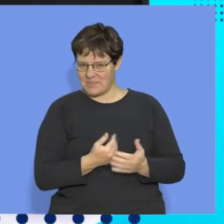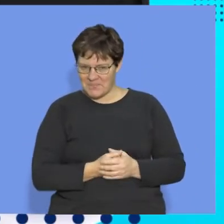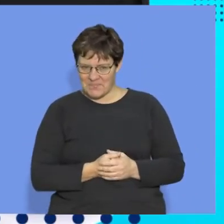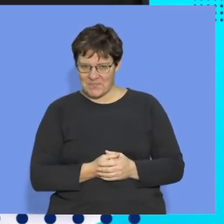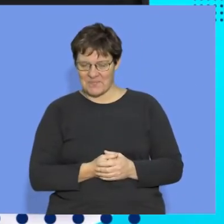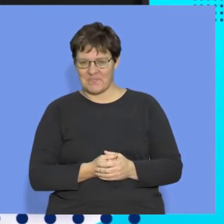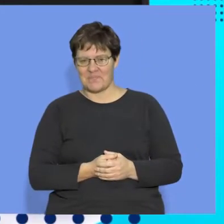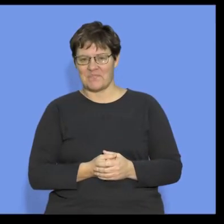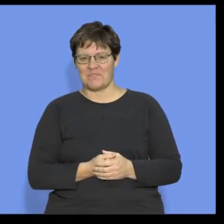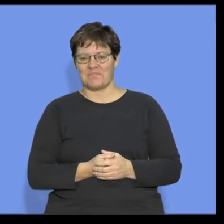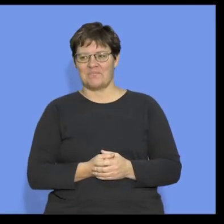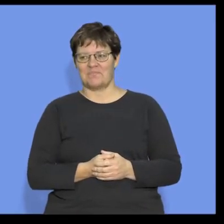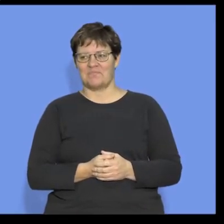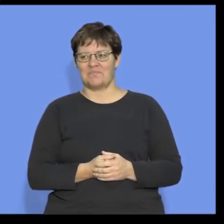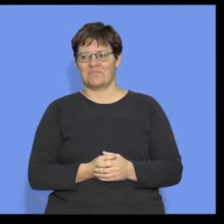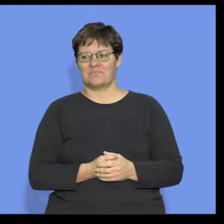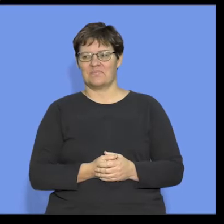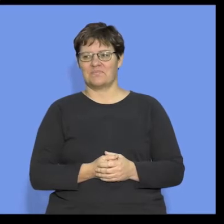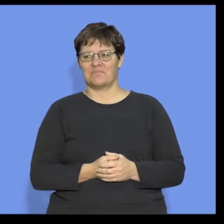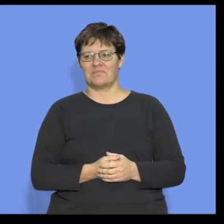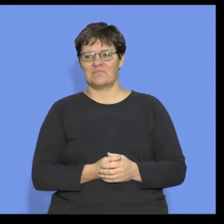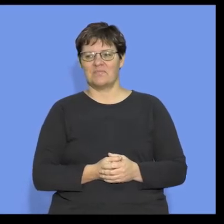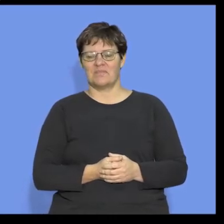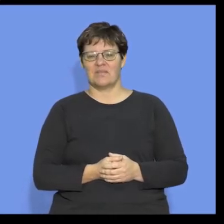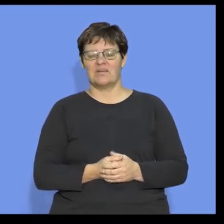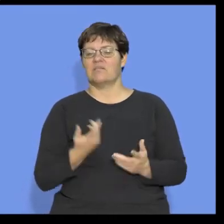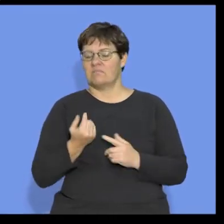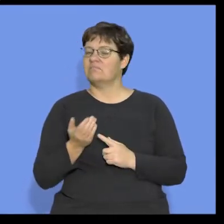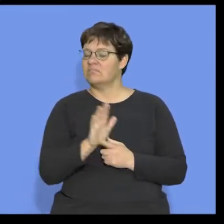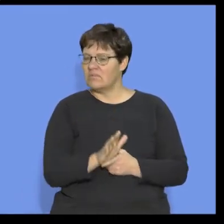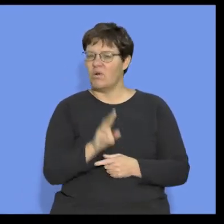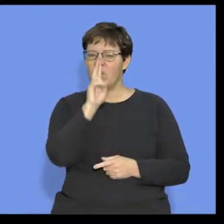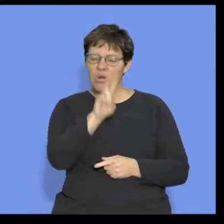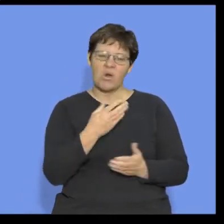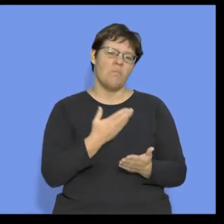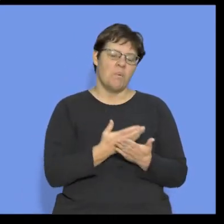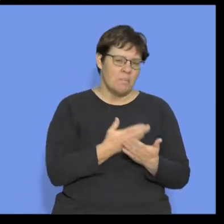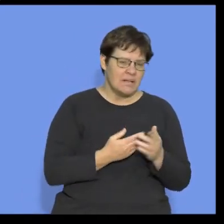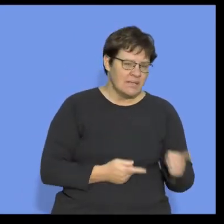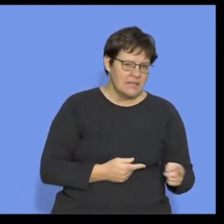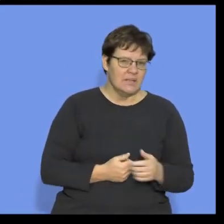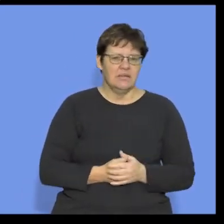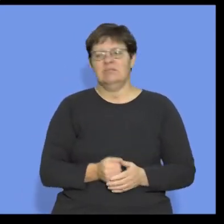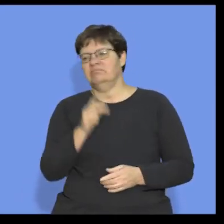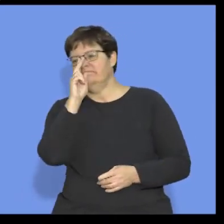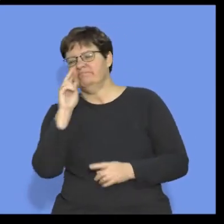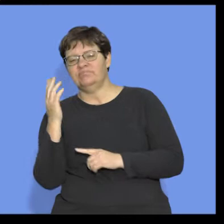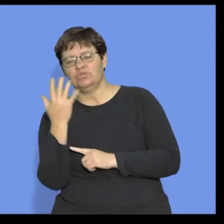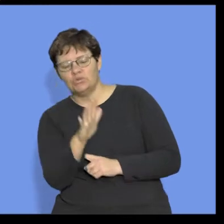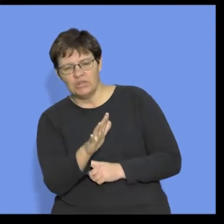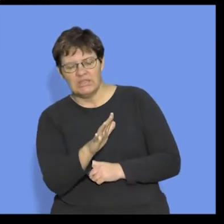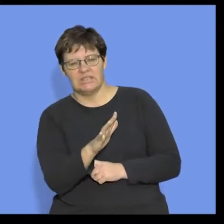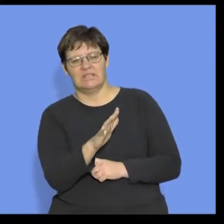life. So, but before we do that, I did indicate we'll look at probability, we'll look at tree